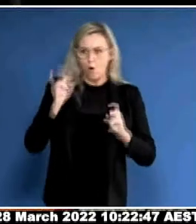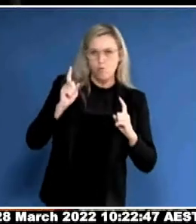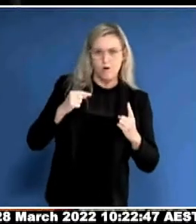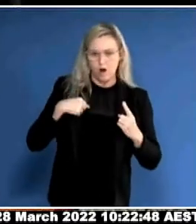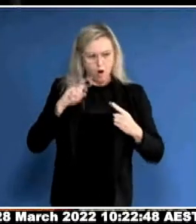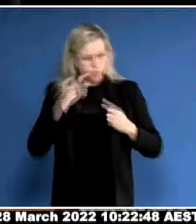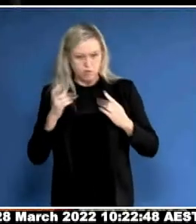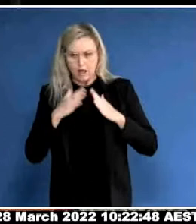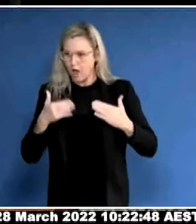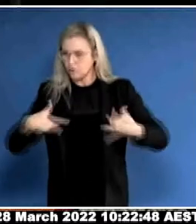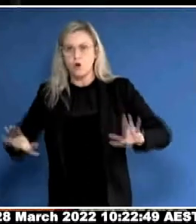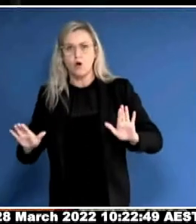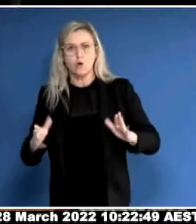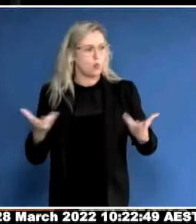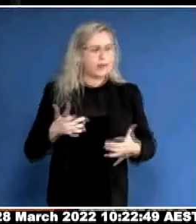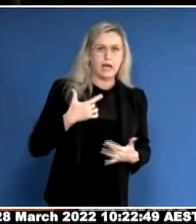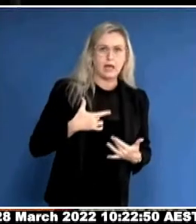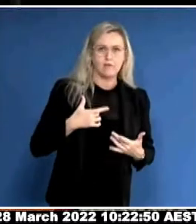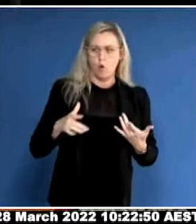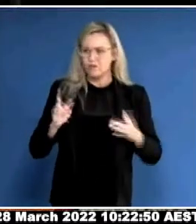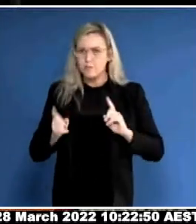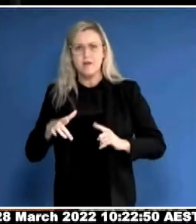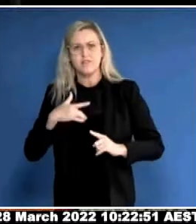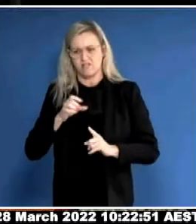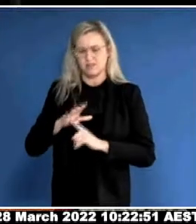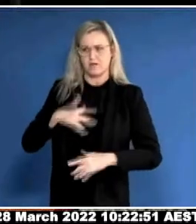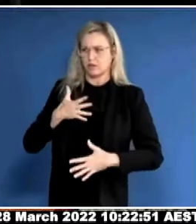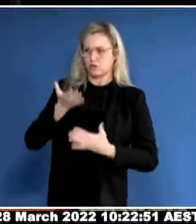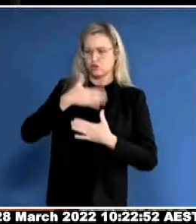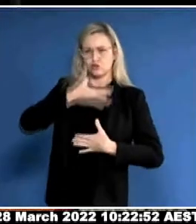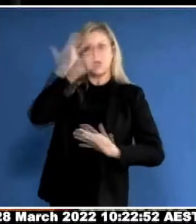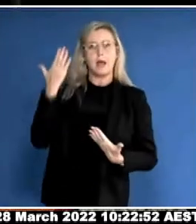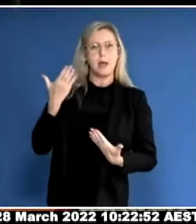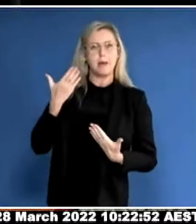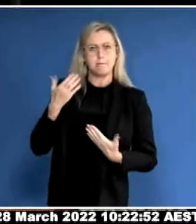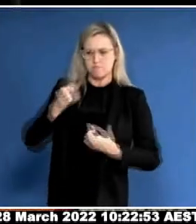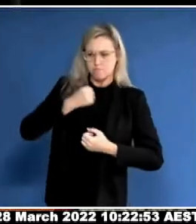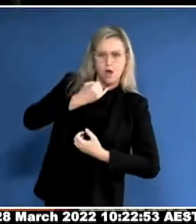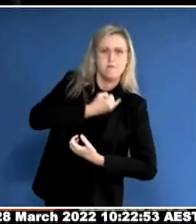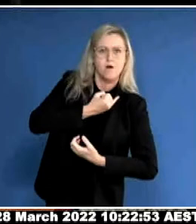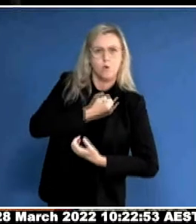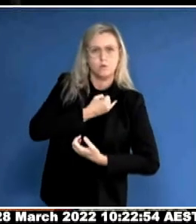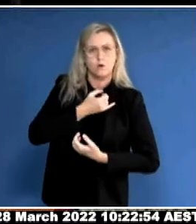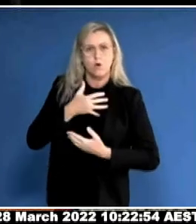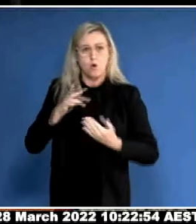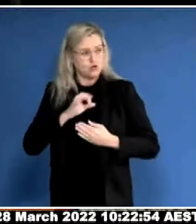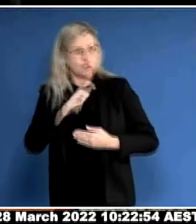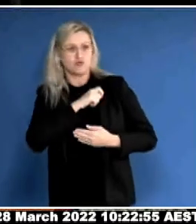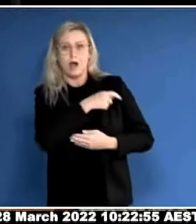of shame or self-blame, lack of trust due to previous negative experiences of